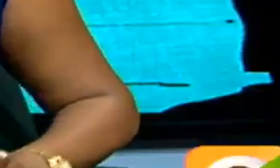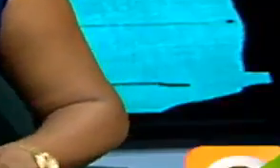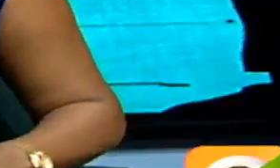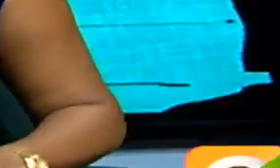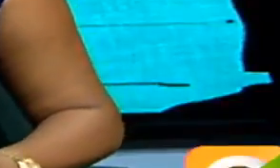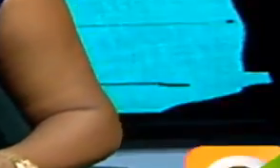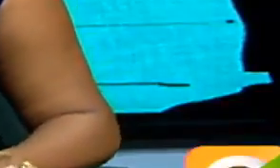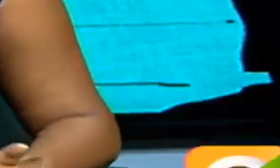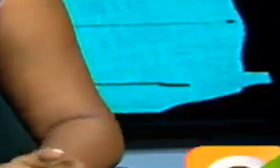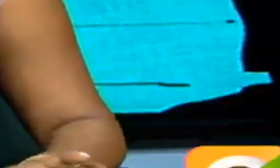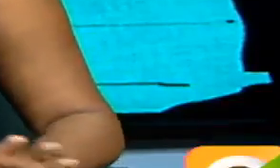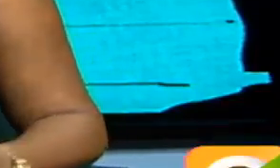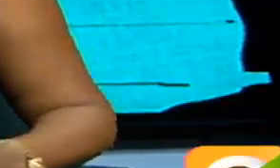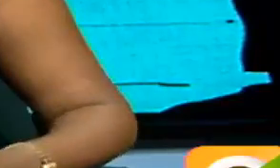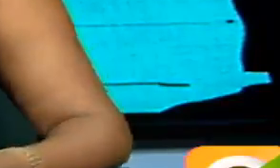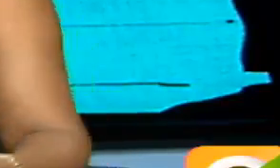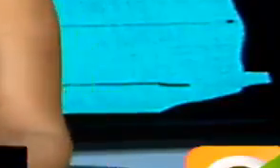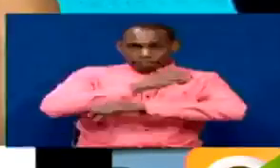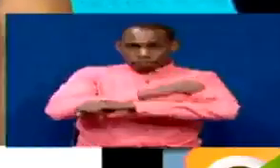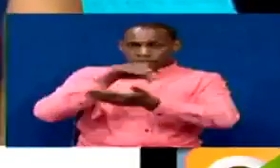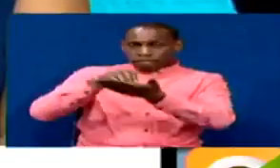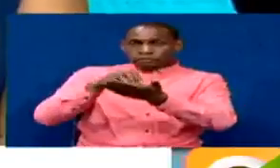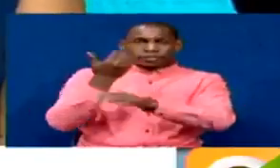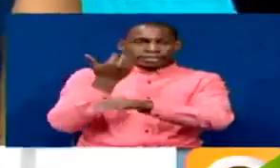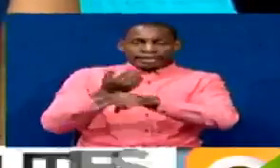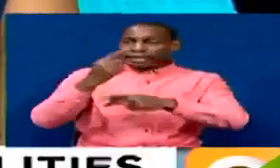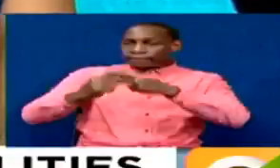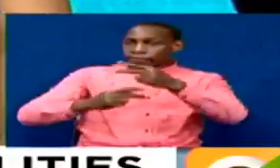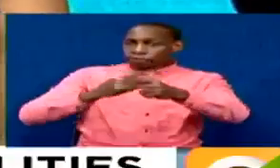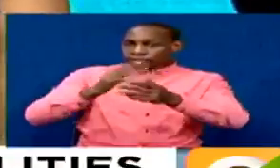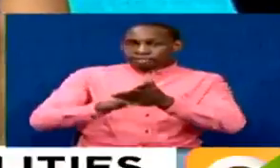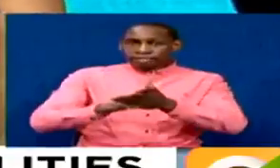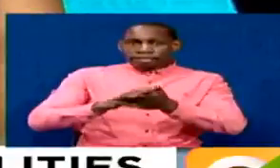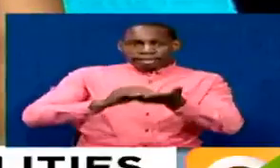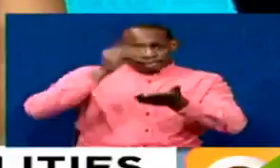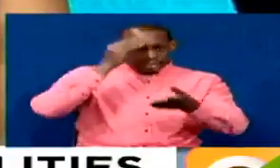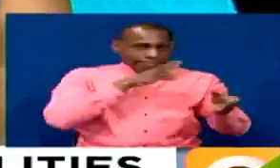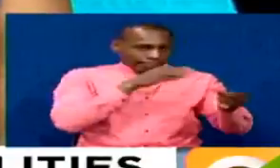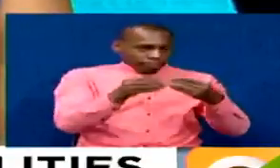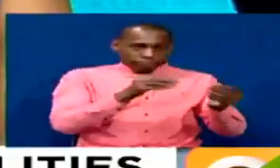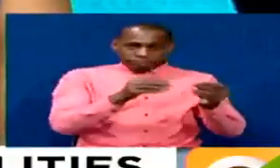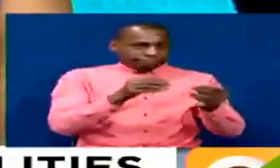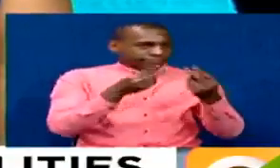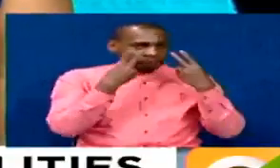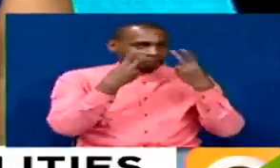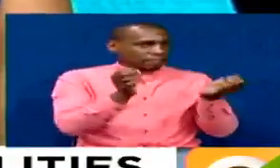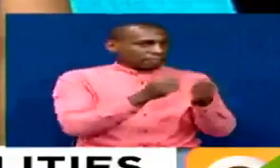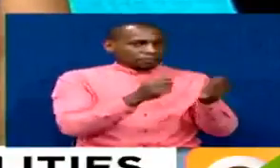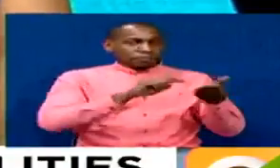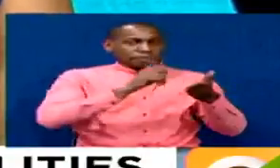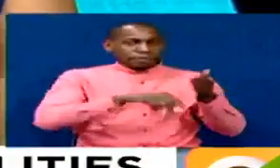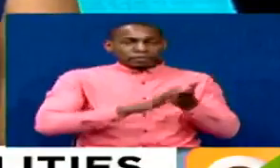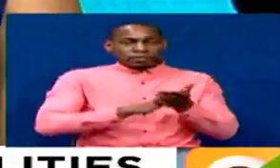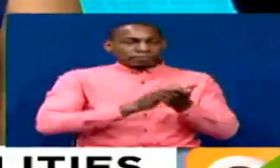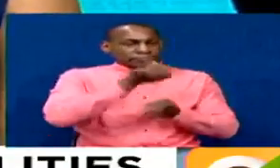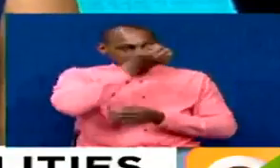Now, identifying learning disabilities in a school setting is a complex process. Learning disabilities cannot be seen, and therefore